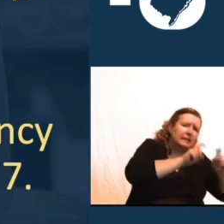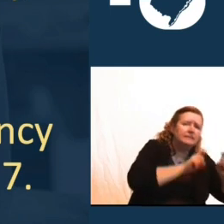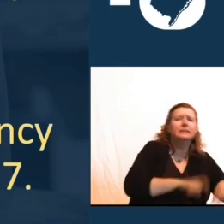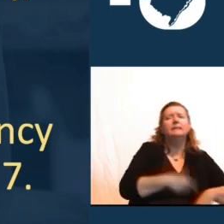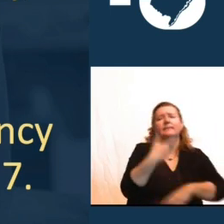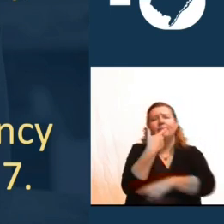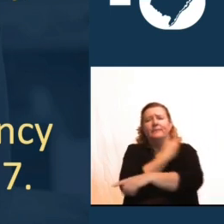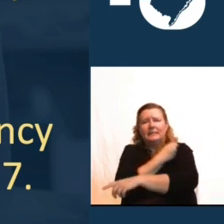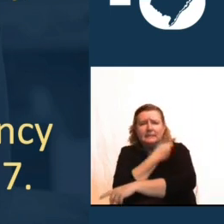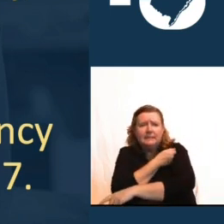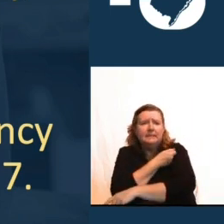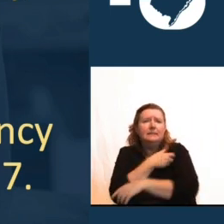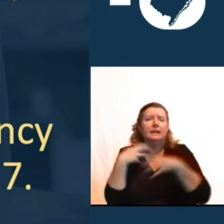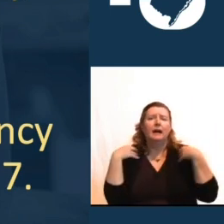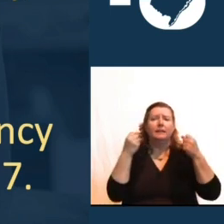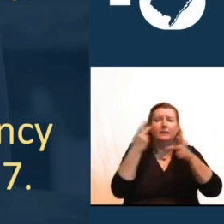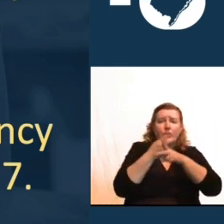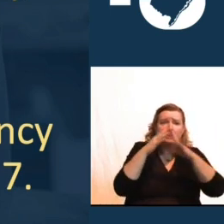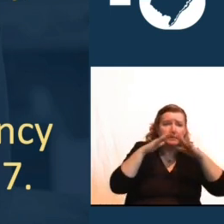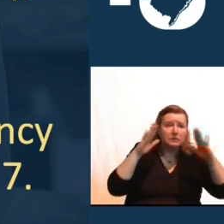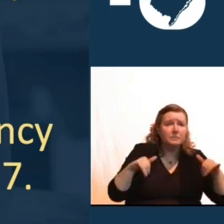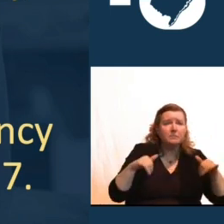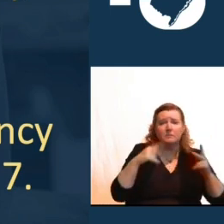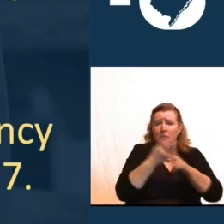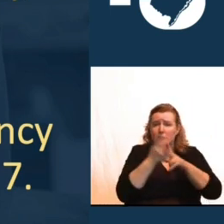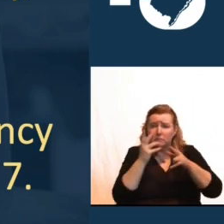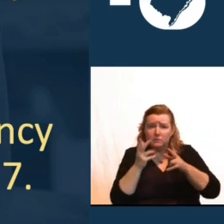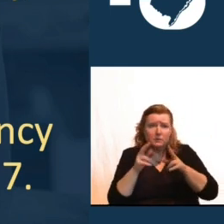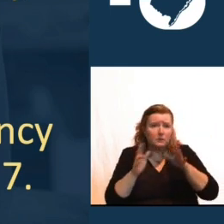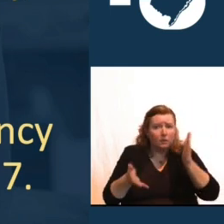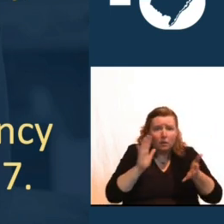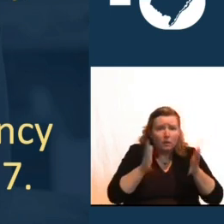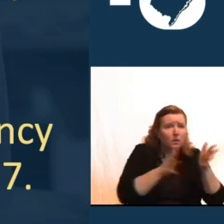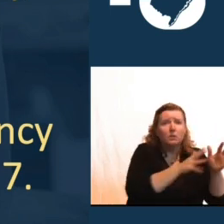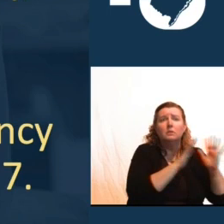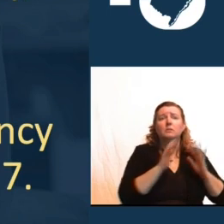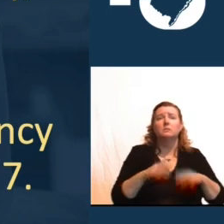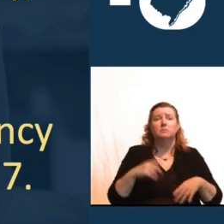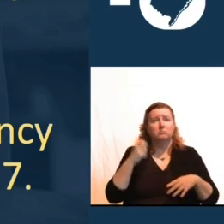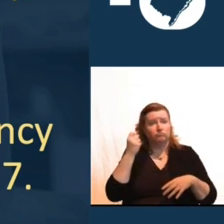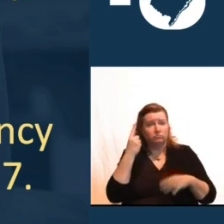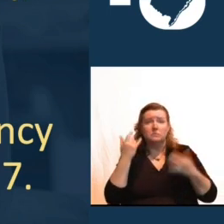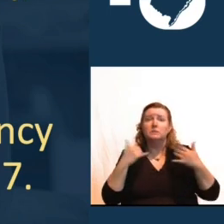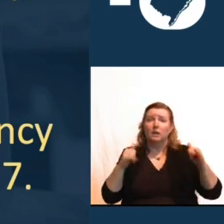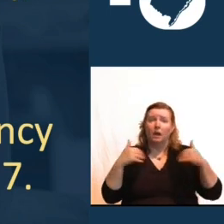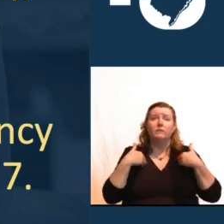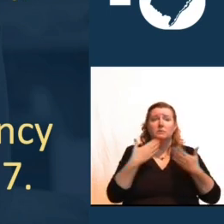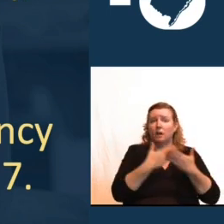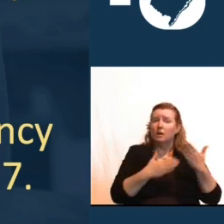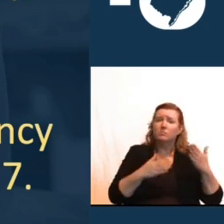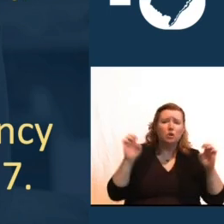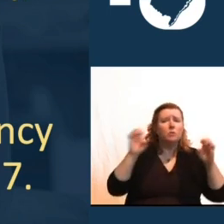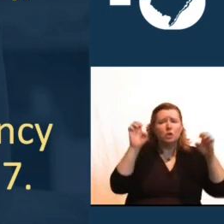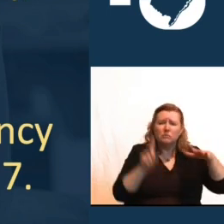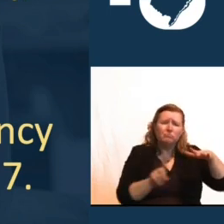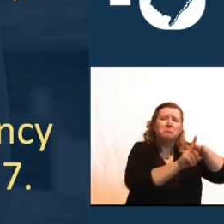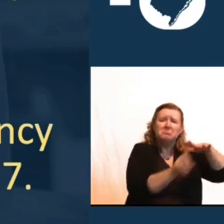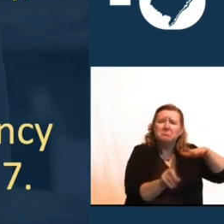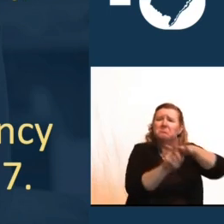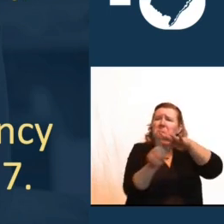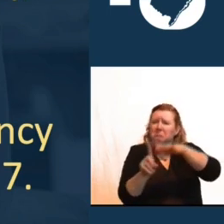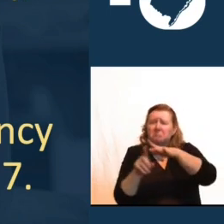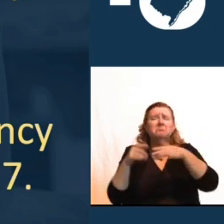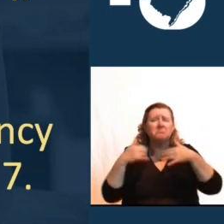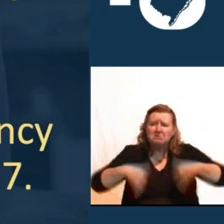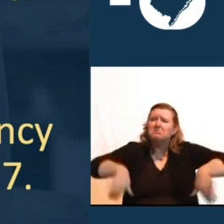directives, and waivers related to those areas. It will also maintain the normal state of emergency that allows for statewide management